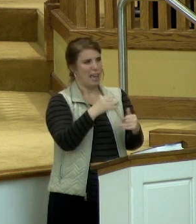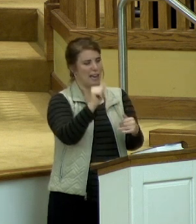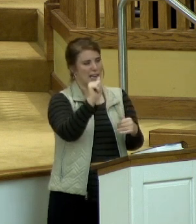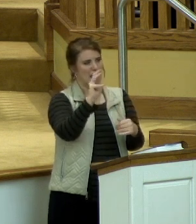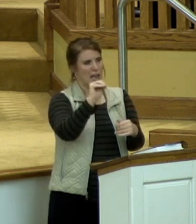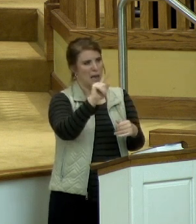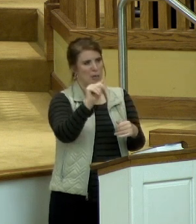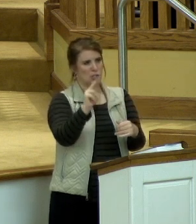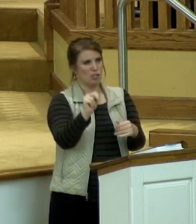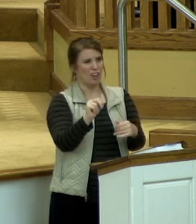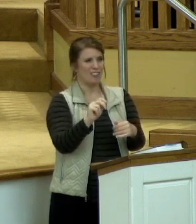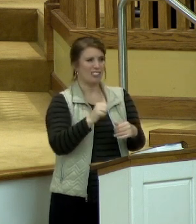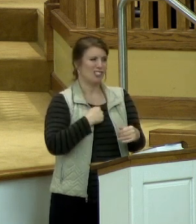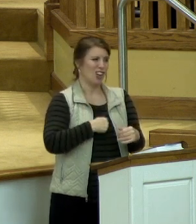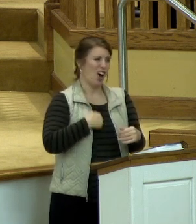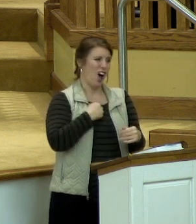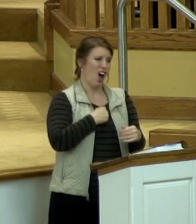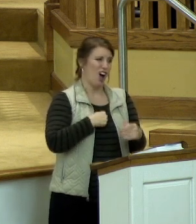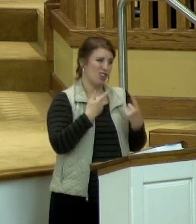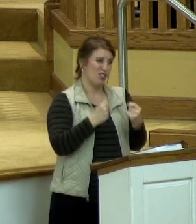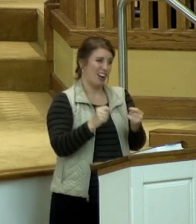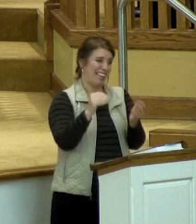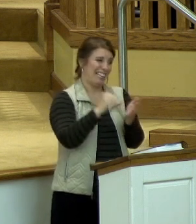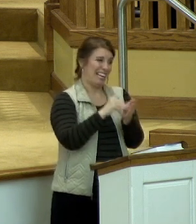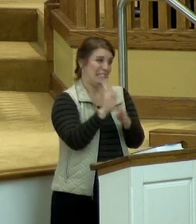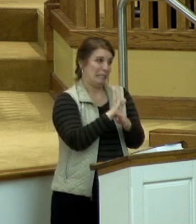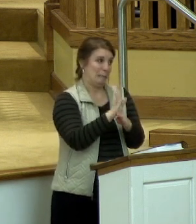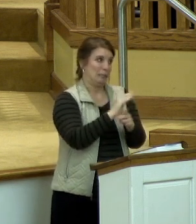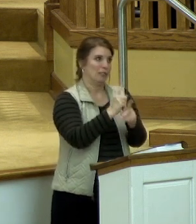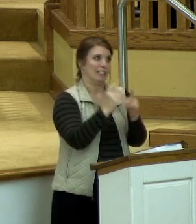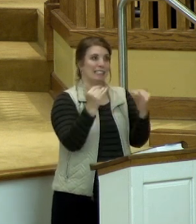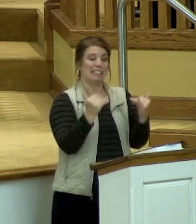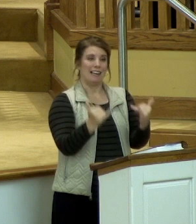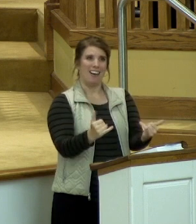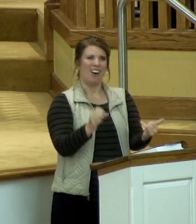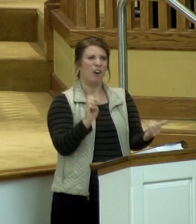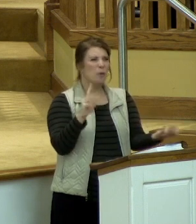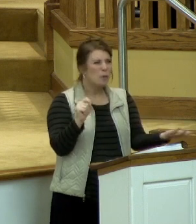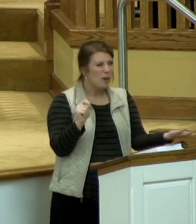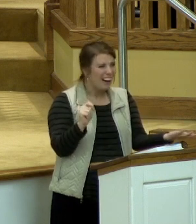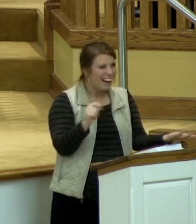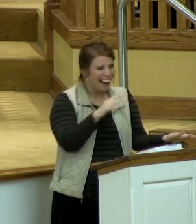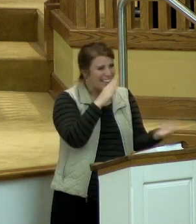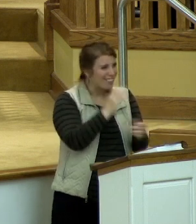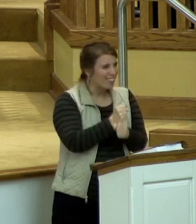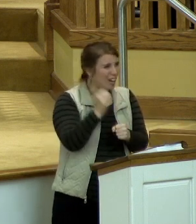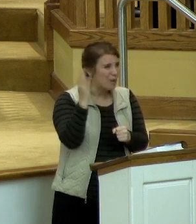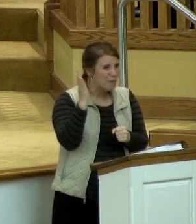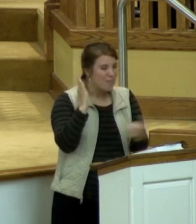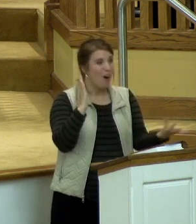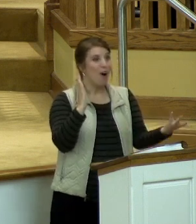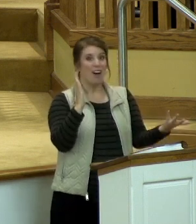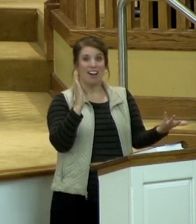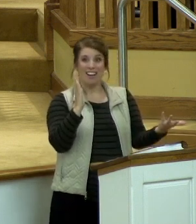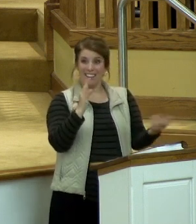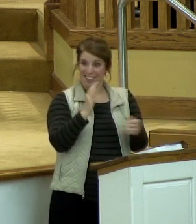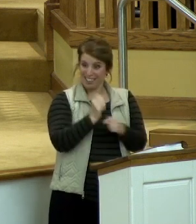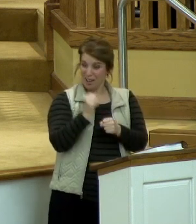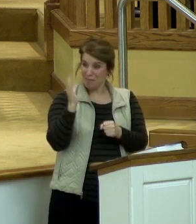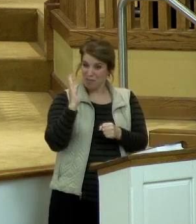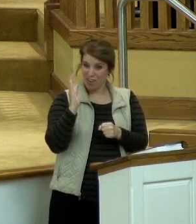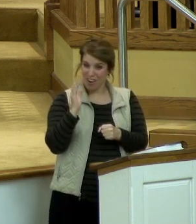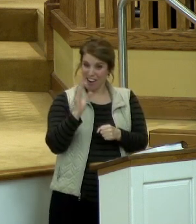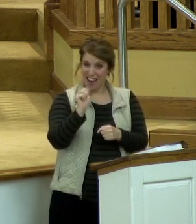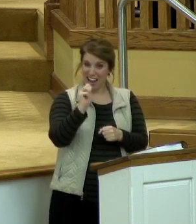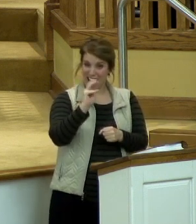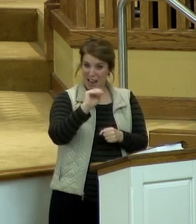Amazon was even like, sorry, try again. We're busy right now. I'm like, what? I never got that message on Amazon. Has anybody ever got that?